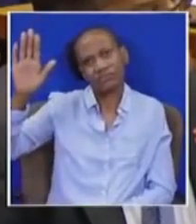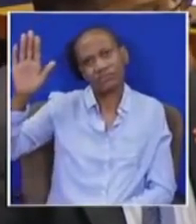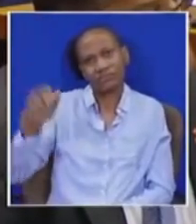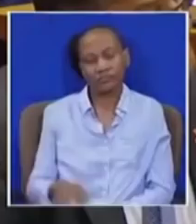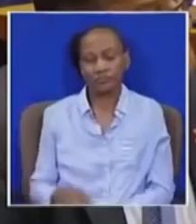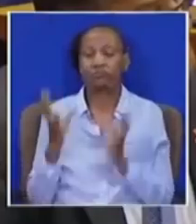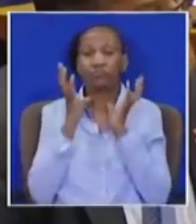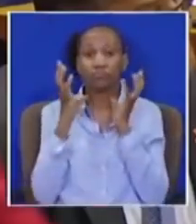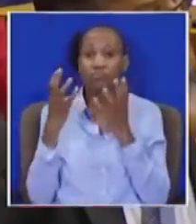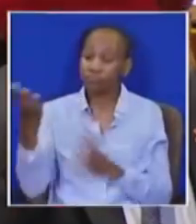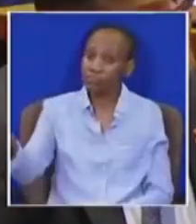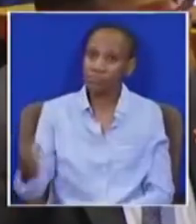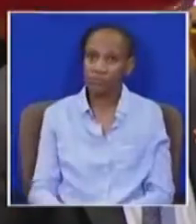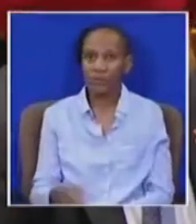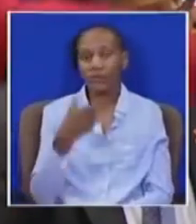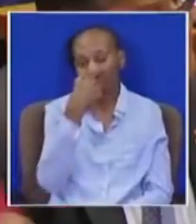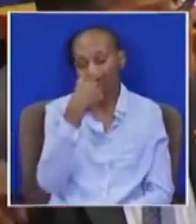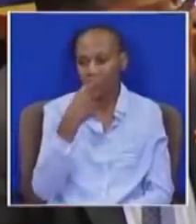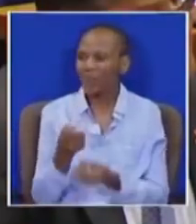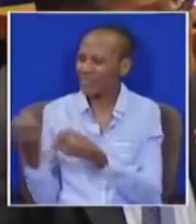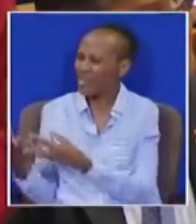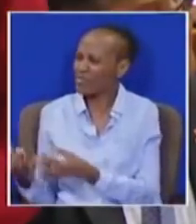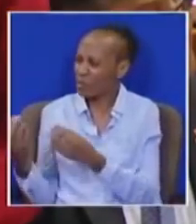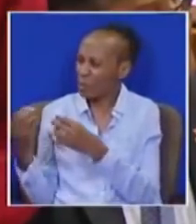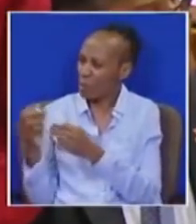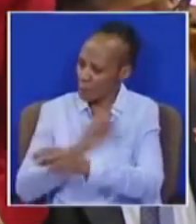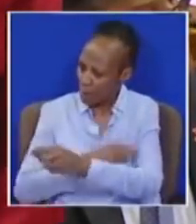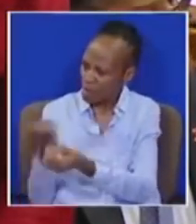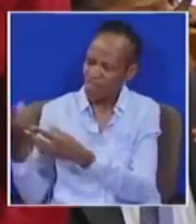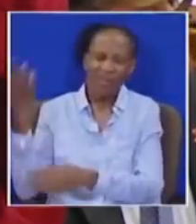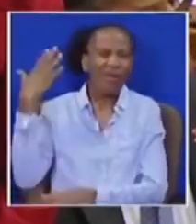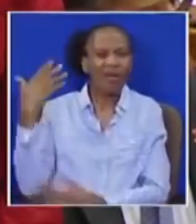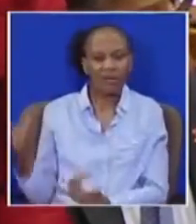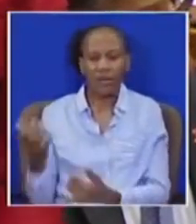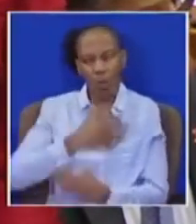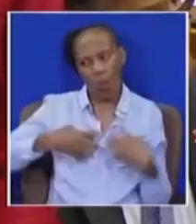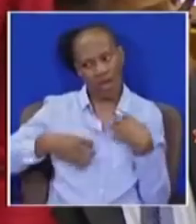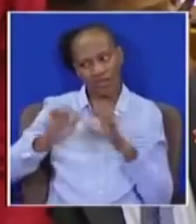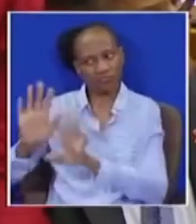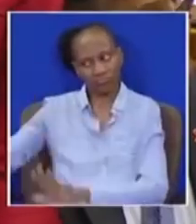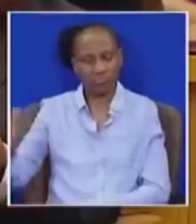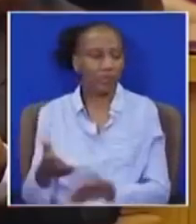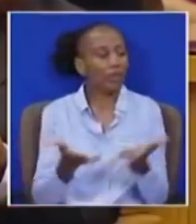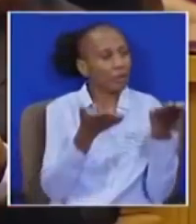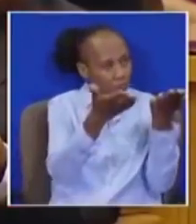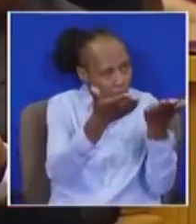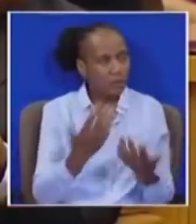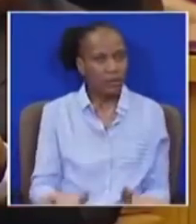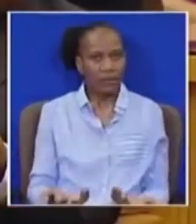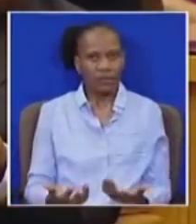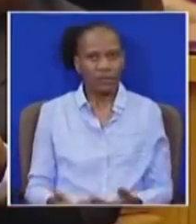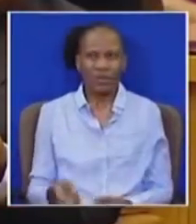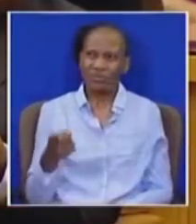Honorable Malema. Ramaphosa has recognized you a long time ago. Don't worry. Speaker, we think that we are not in a